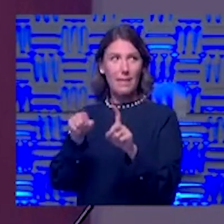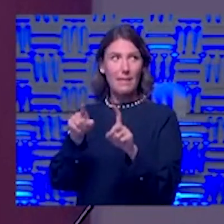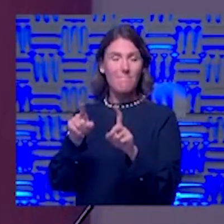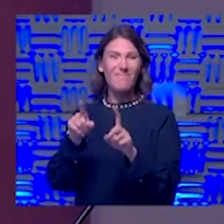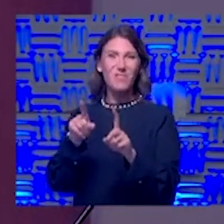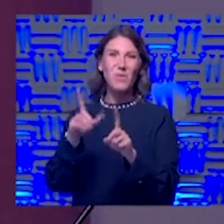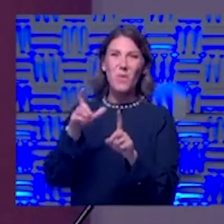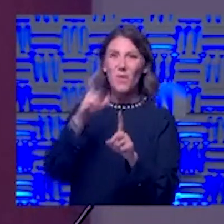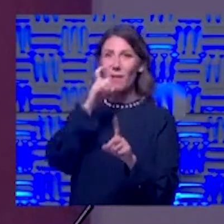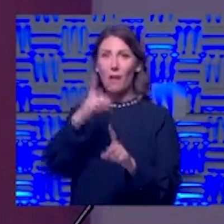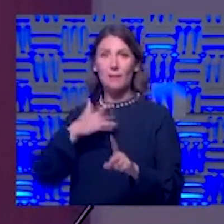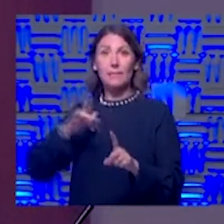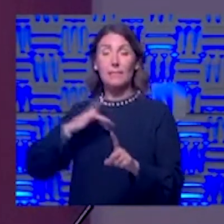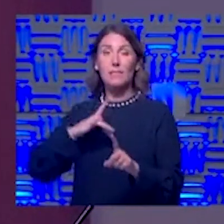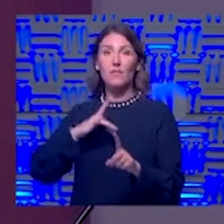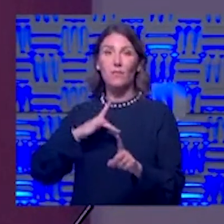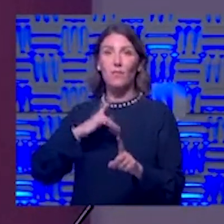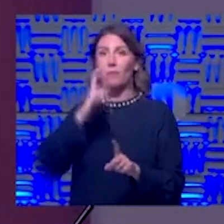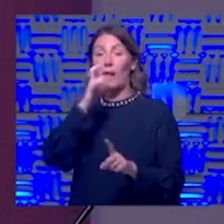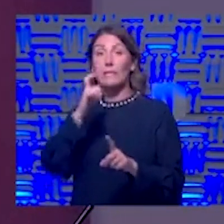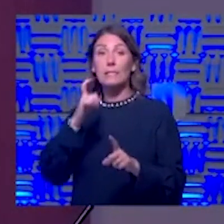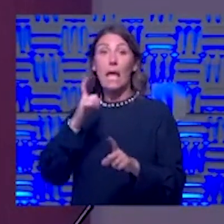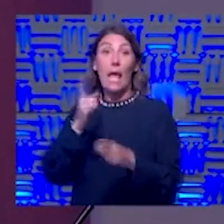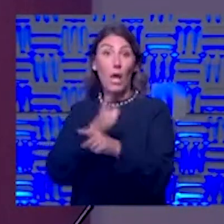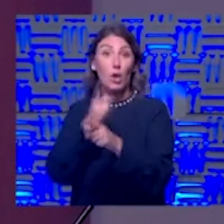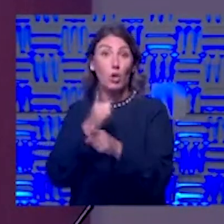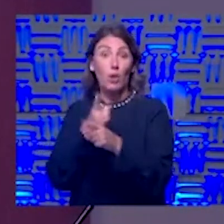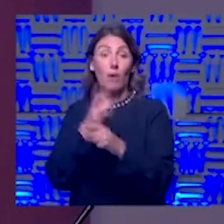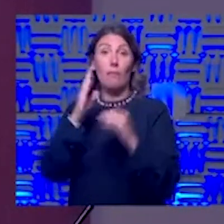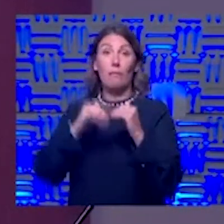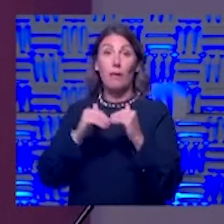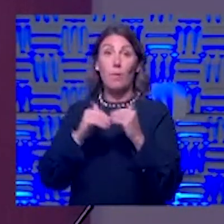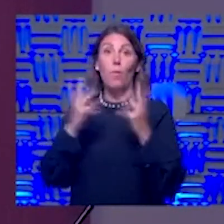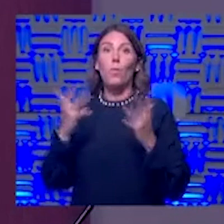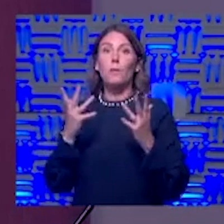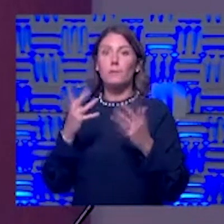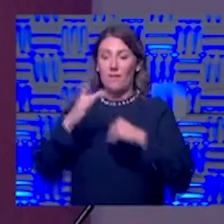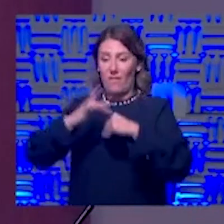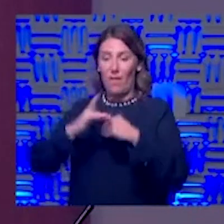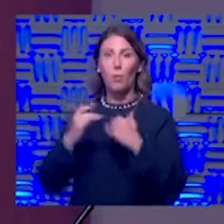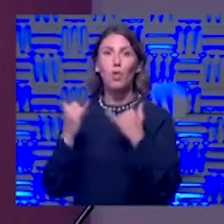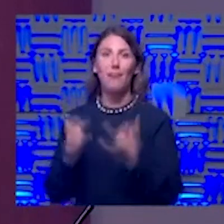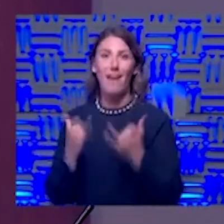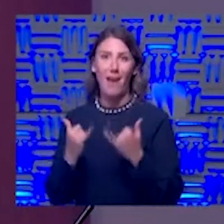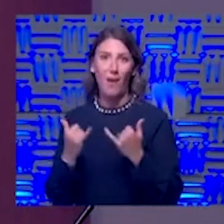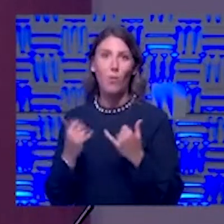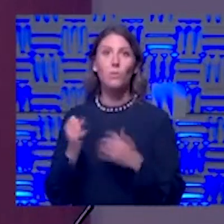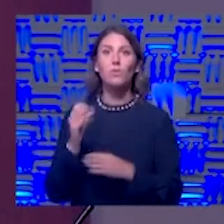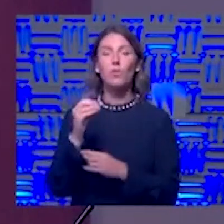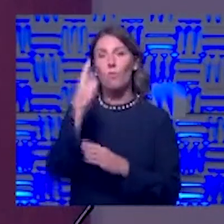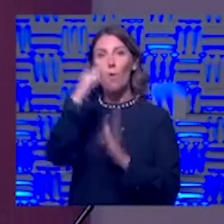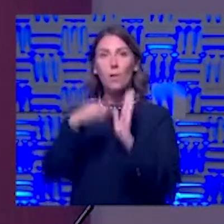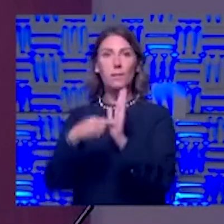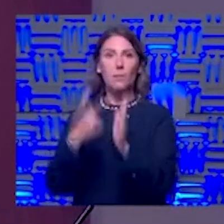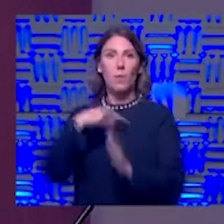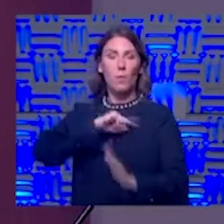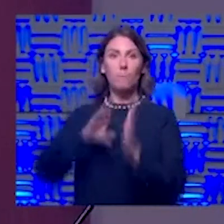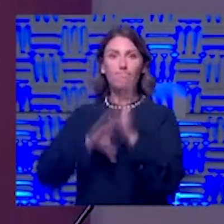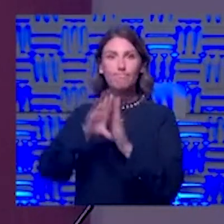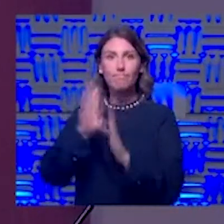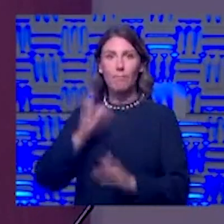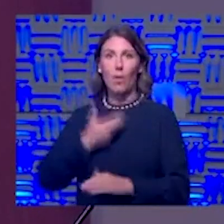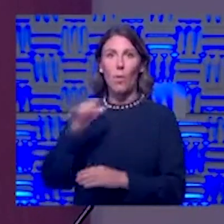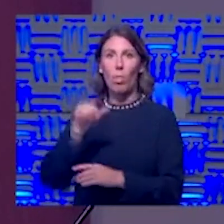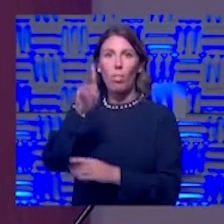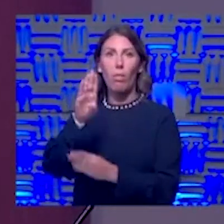less accurate than those that are really commercially available and are being used now. So for example, we have sort of developed in our lab